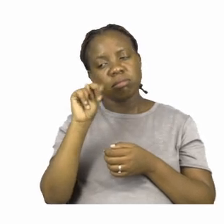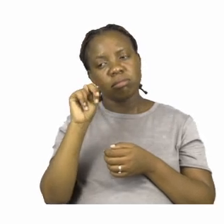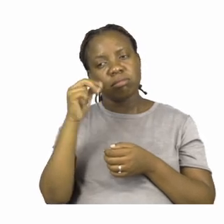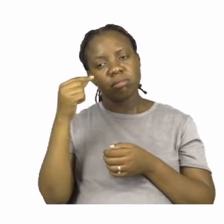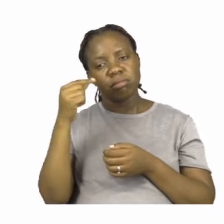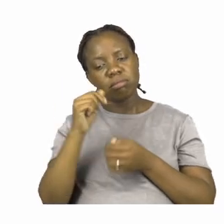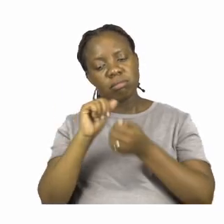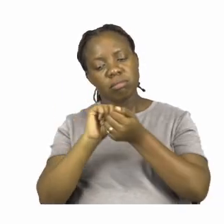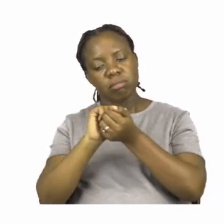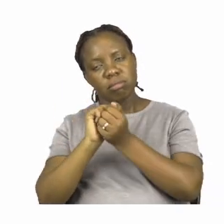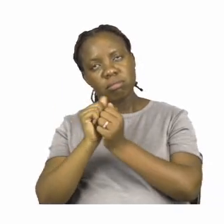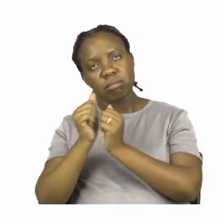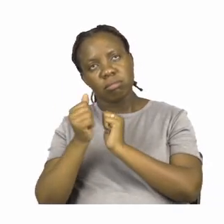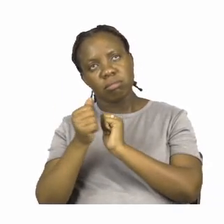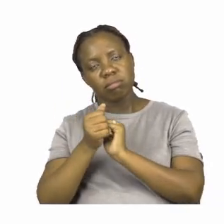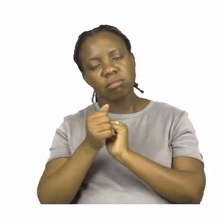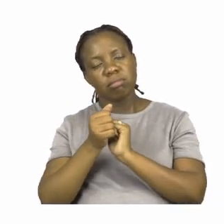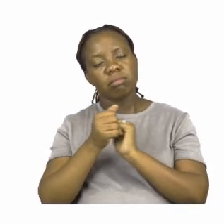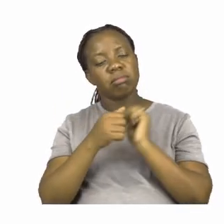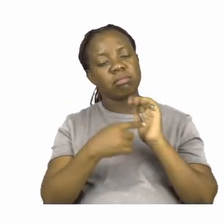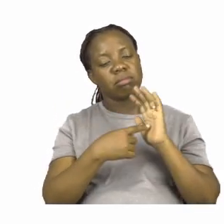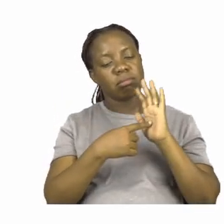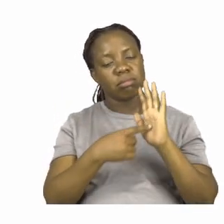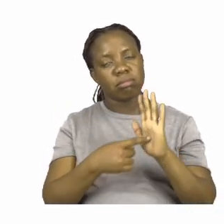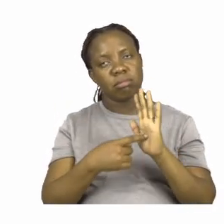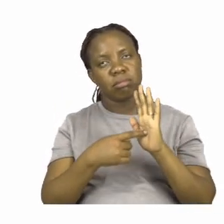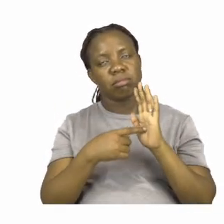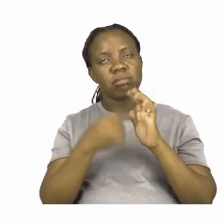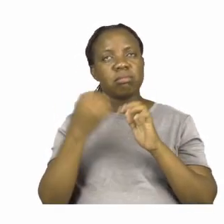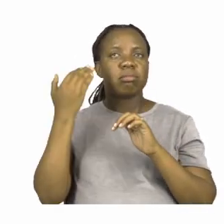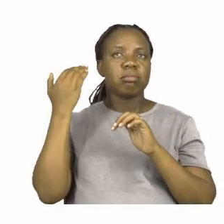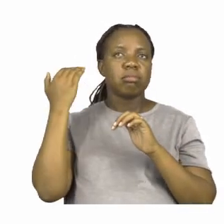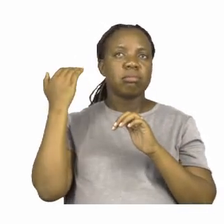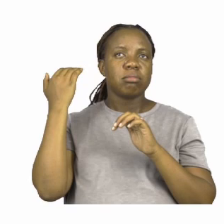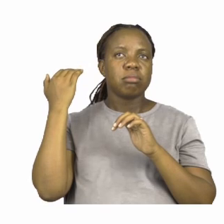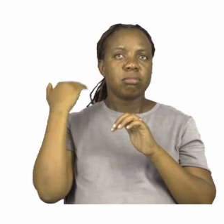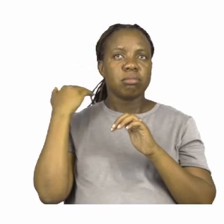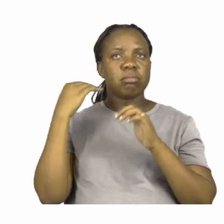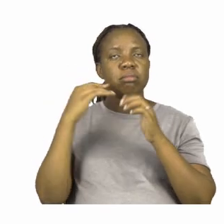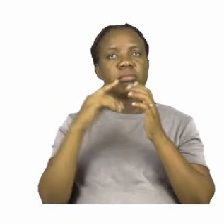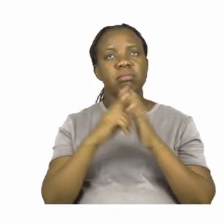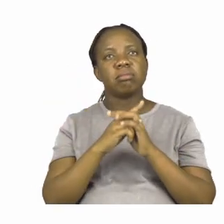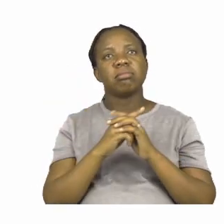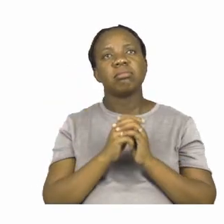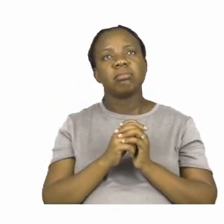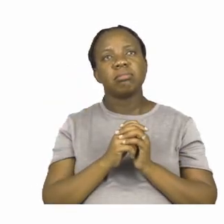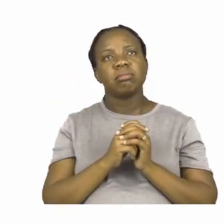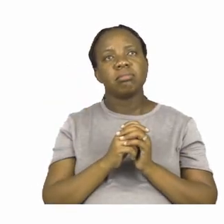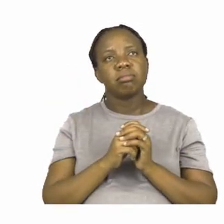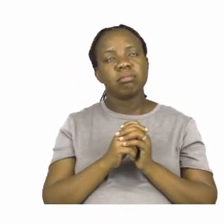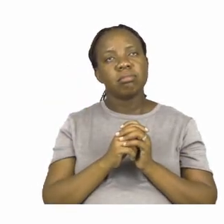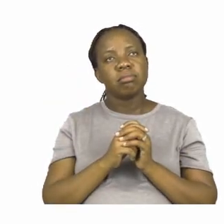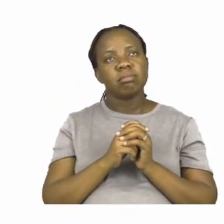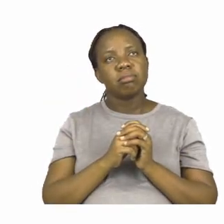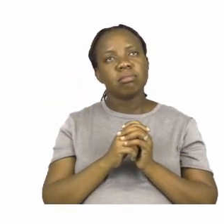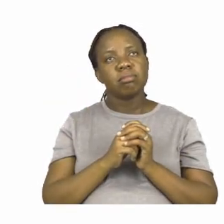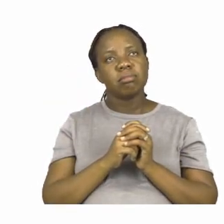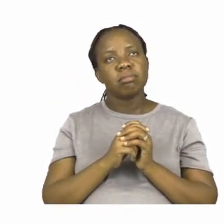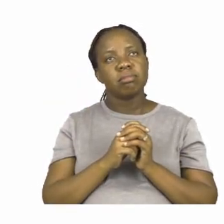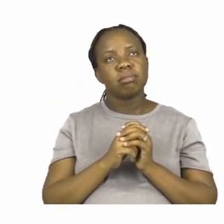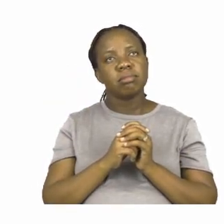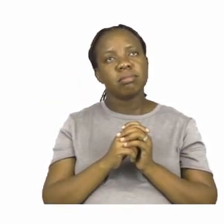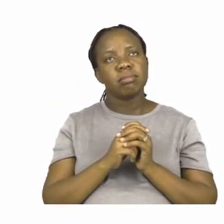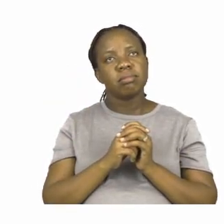the past tense. All right, now I copied the same sentence on the board. So